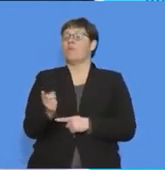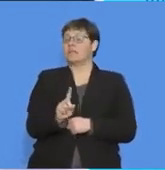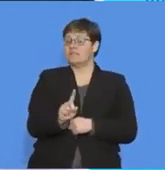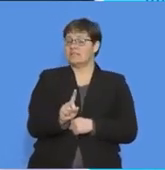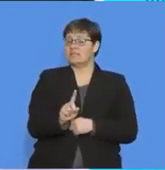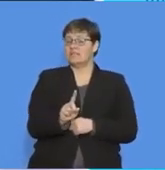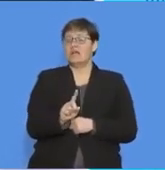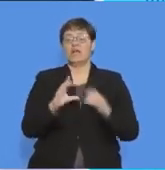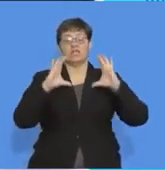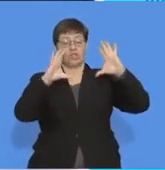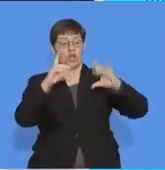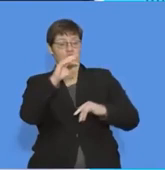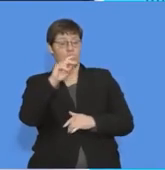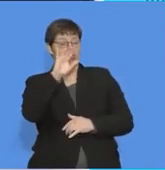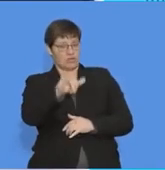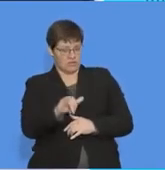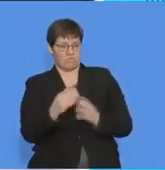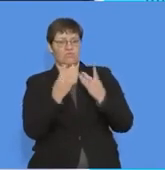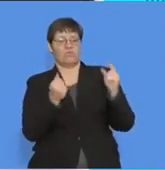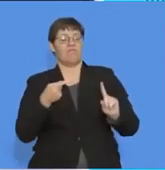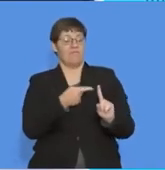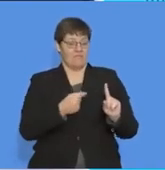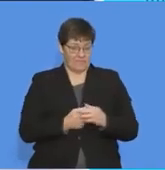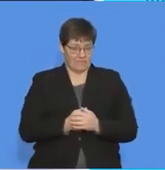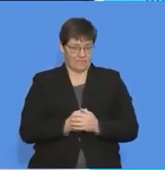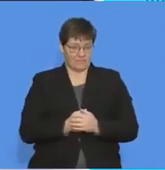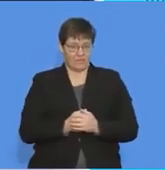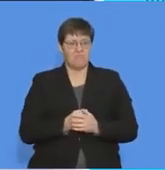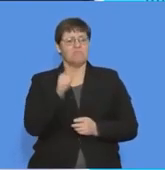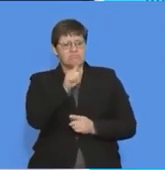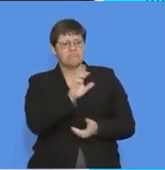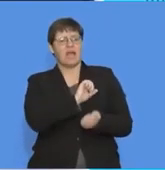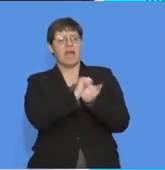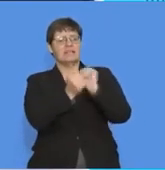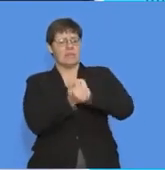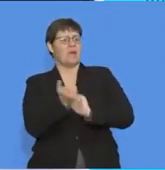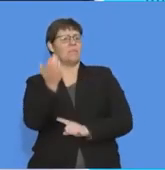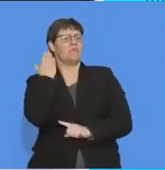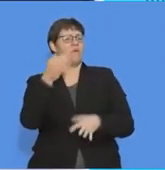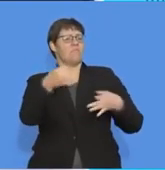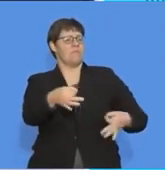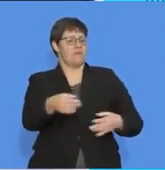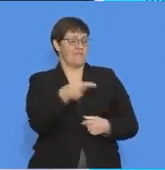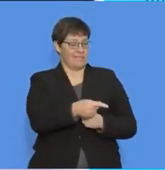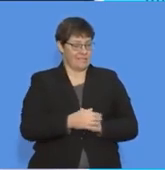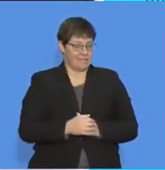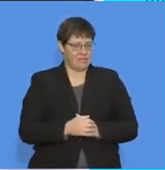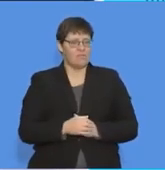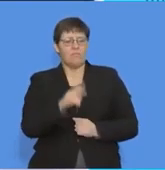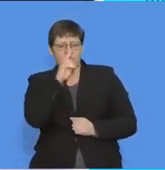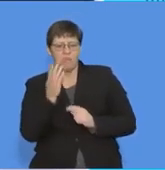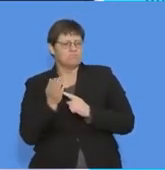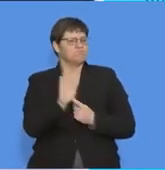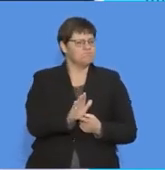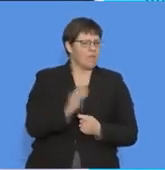questions under circle geometry, right? These are questions we adapted from past papers just to show you how do we